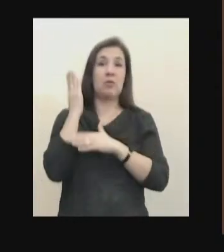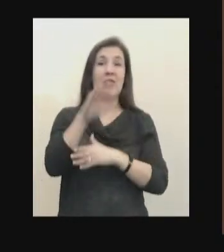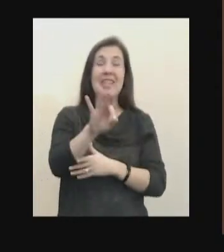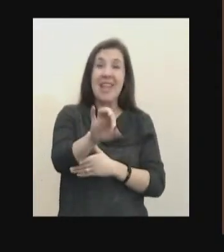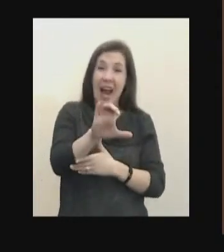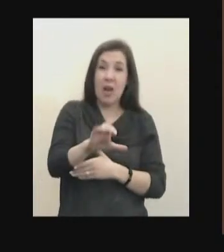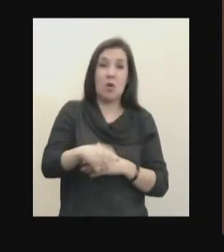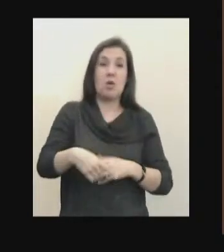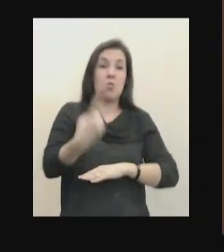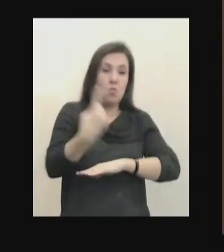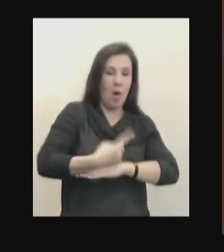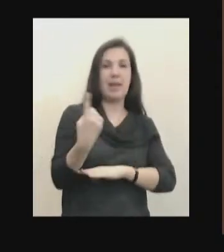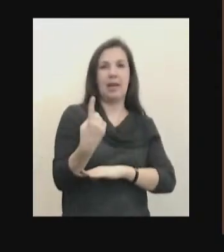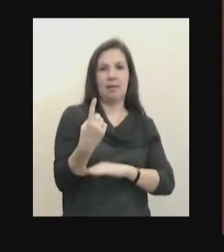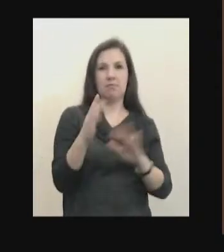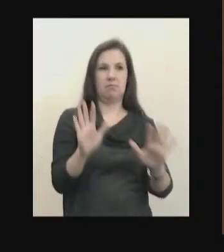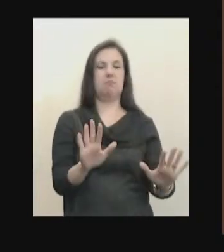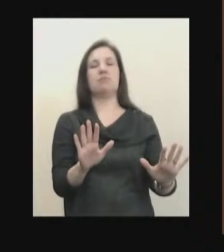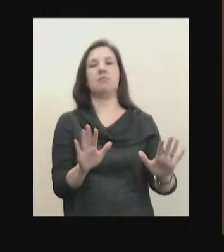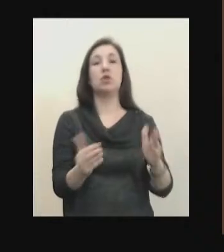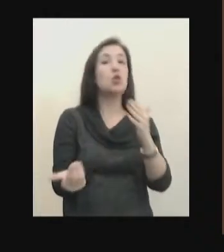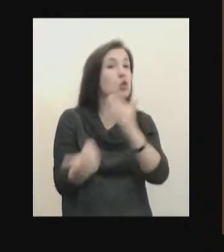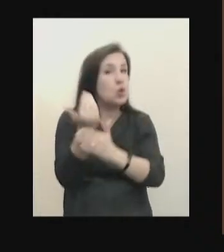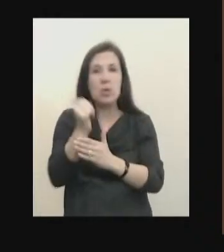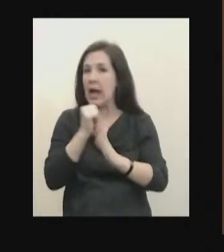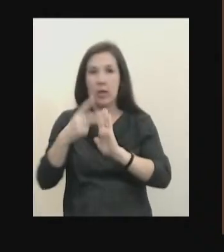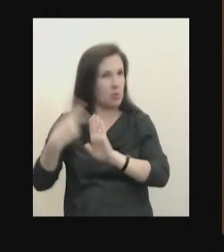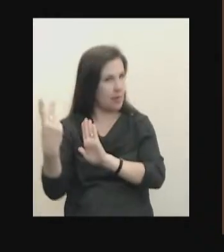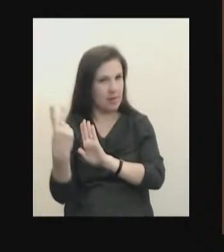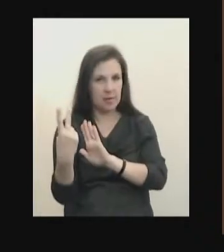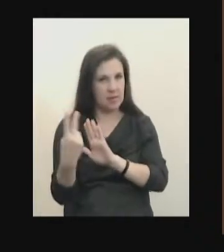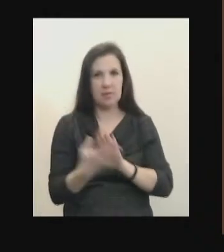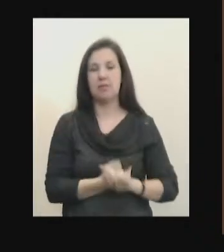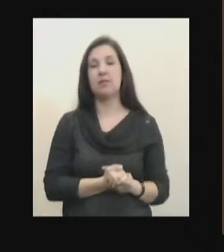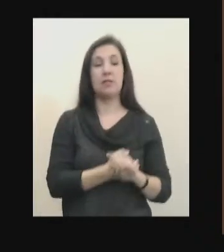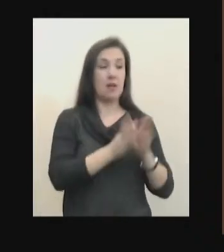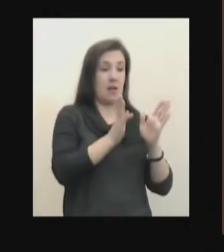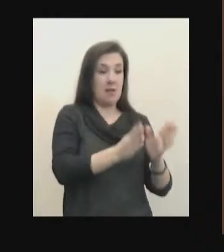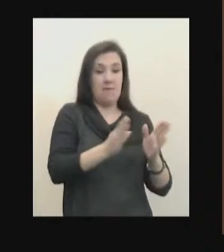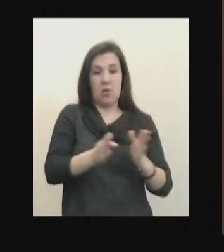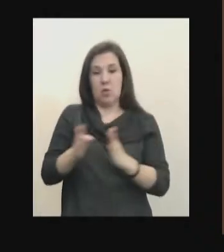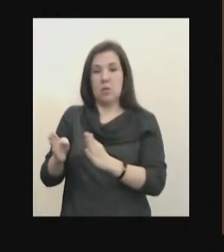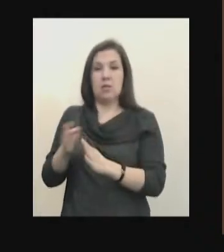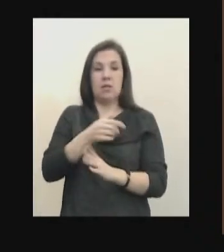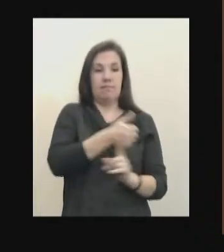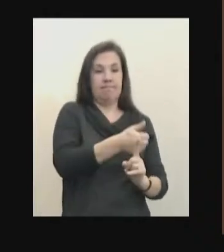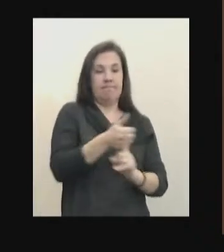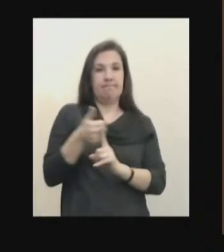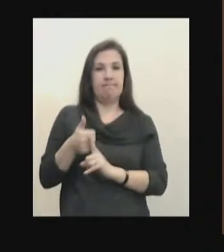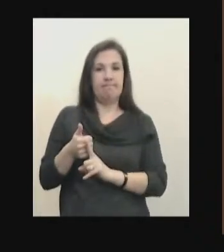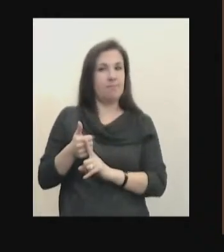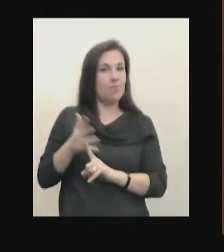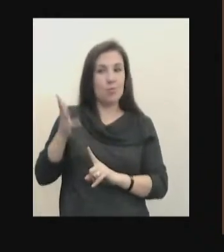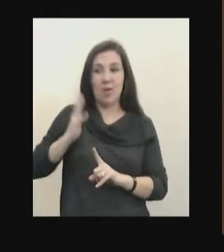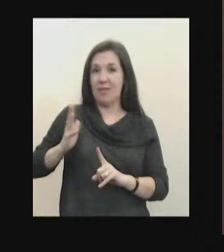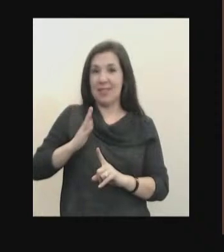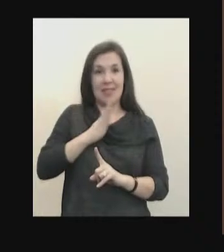single day. These are new cases. These are not duplicates. These are individuals who previously did not have